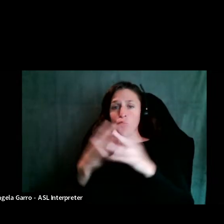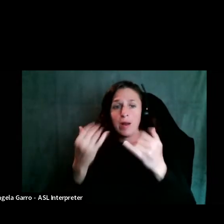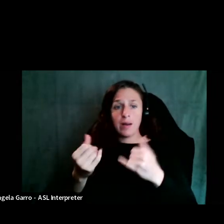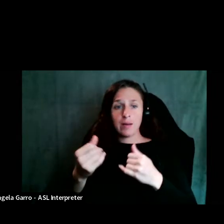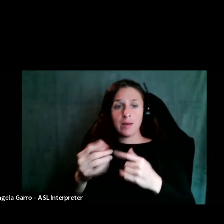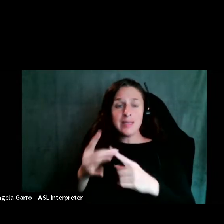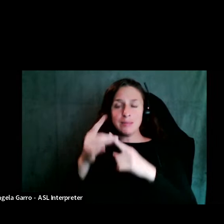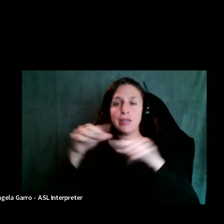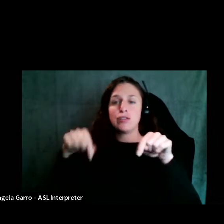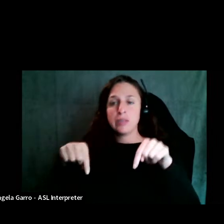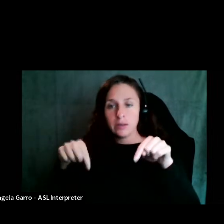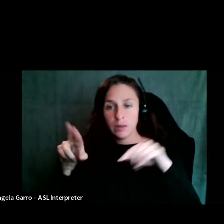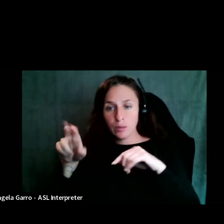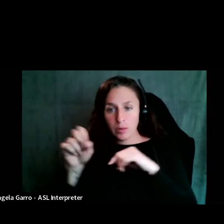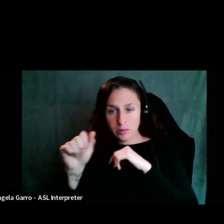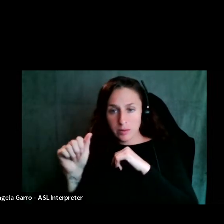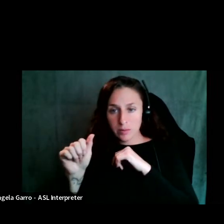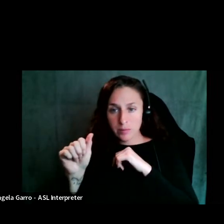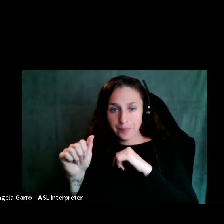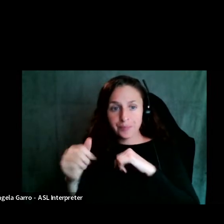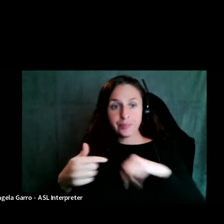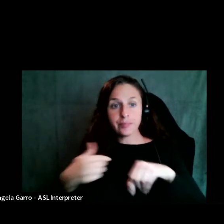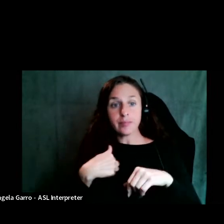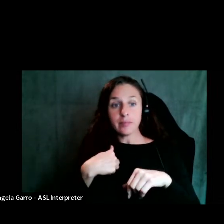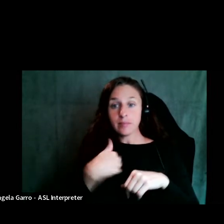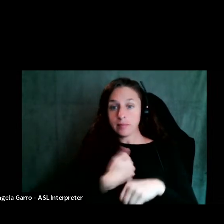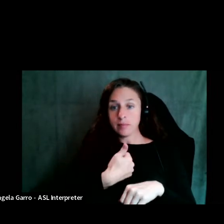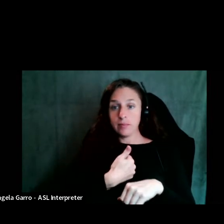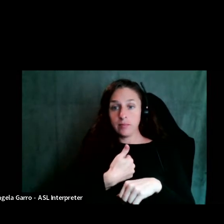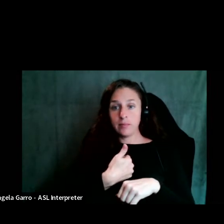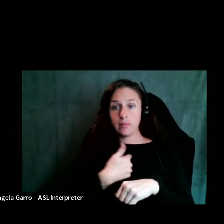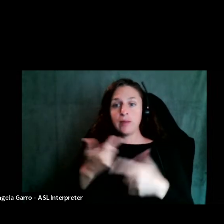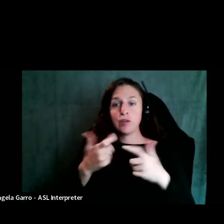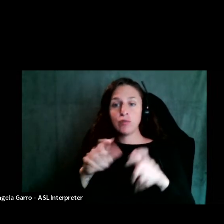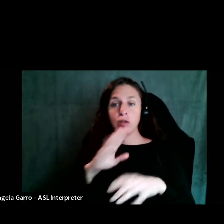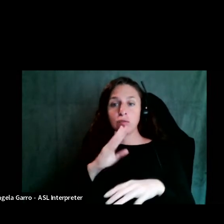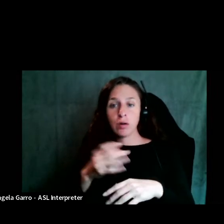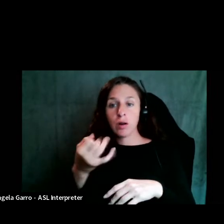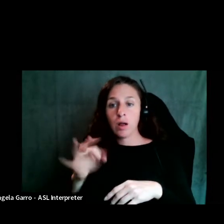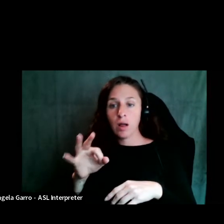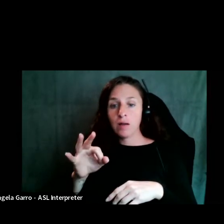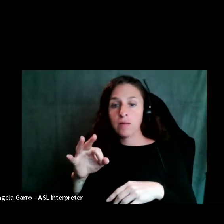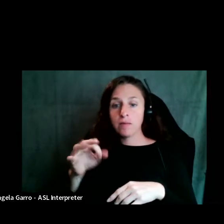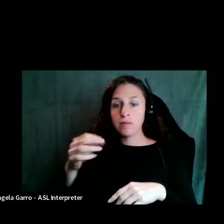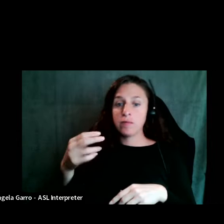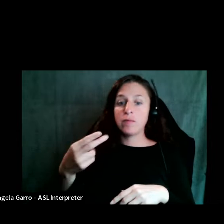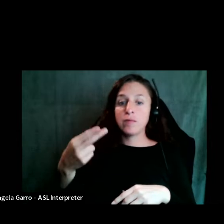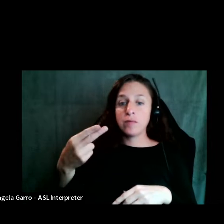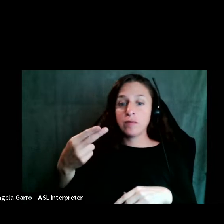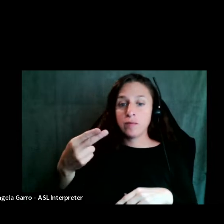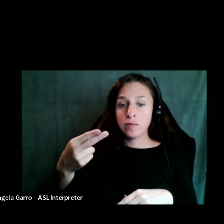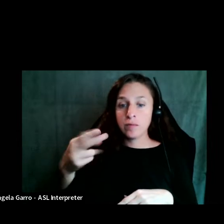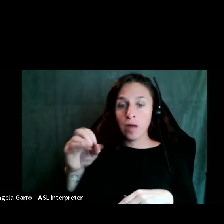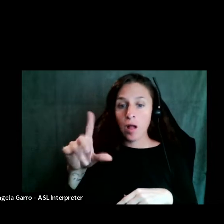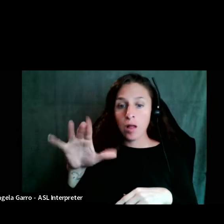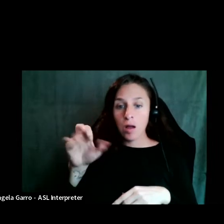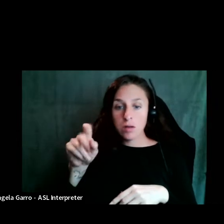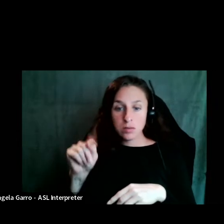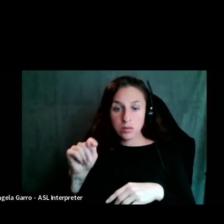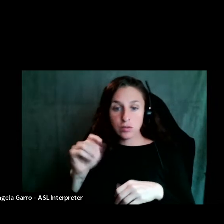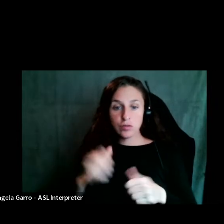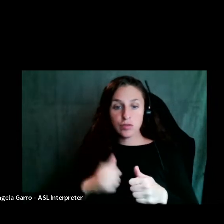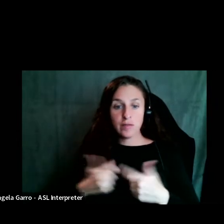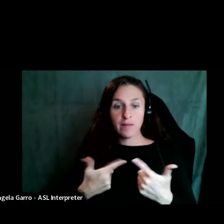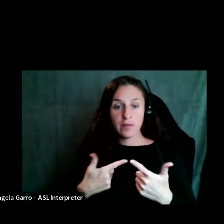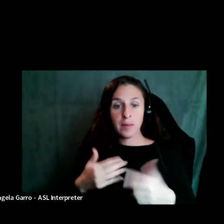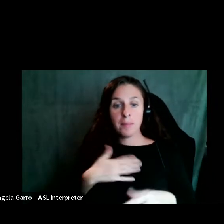of America. I myself am a granddaughter of Holocaust survivors. My parents, I identify as